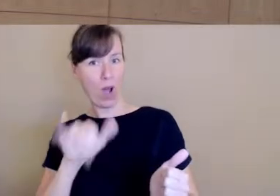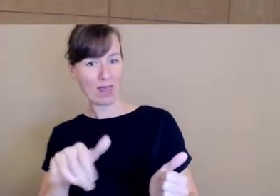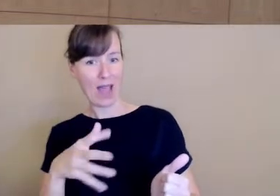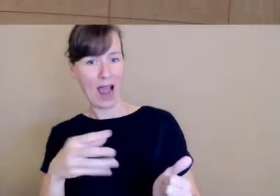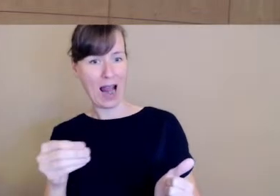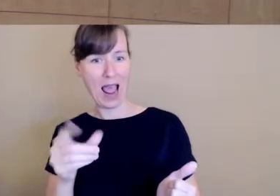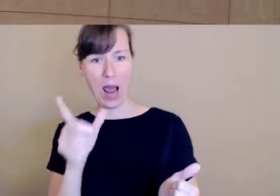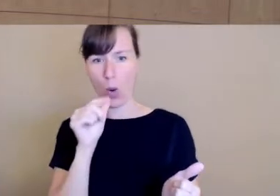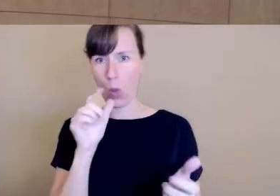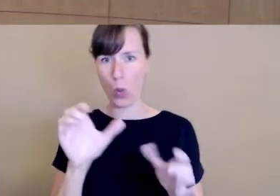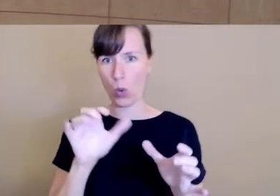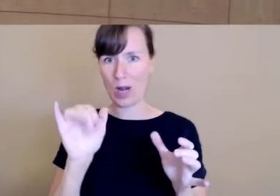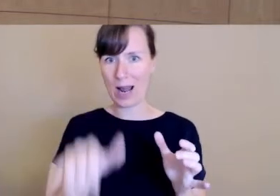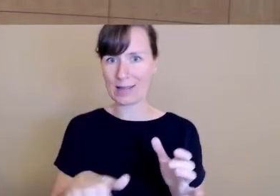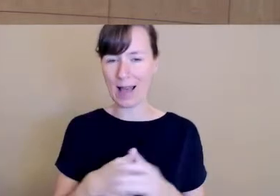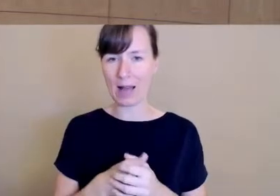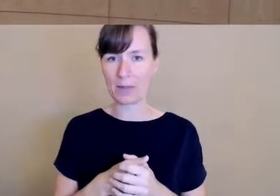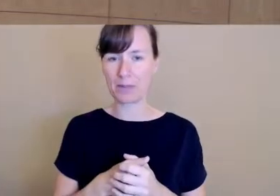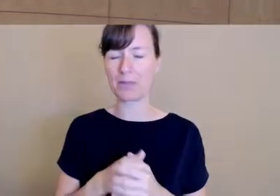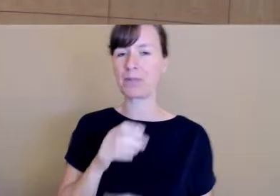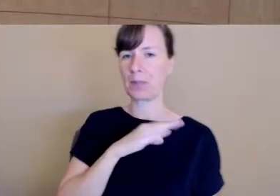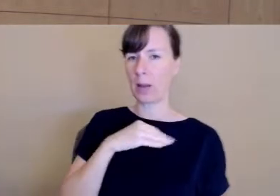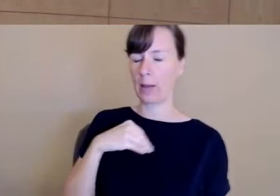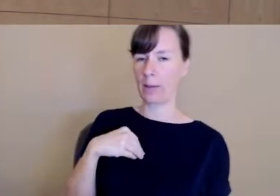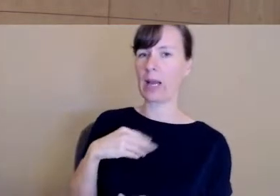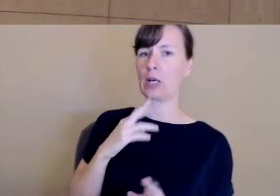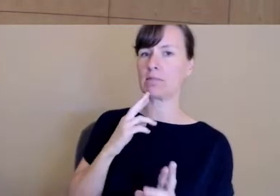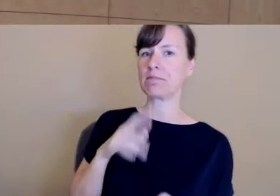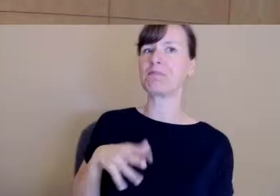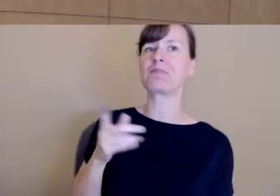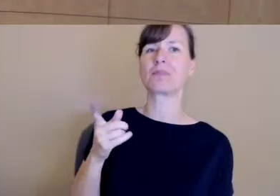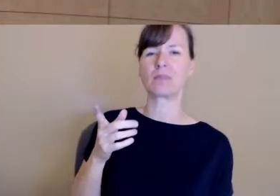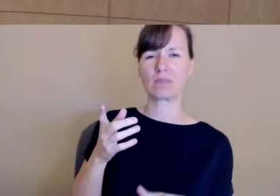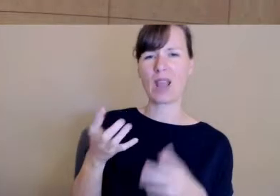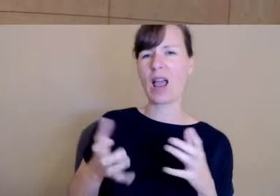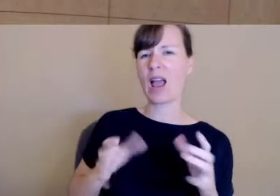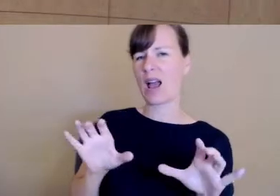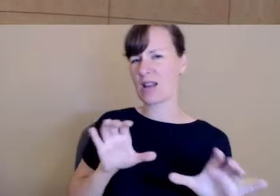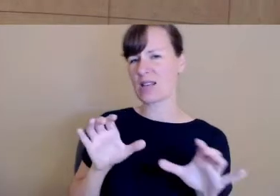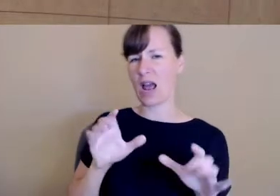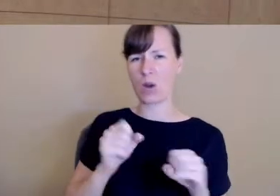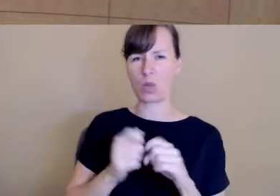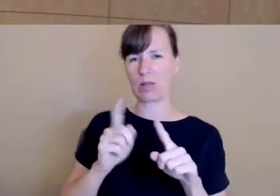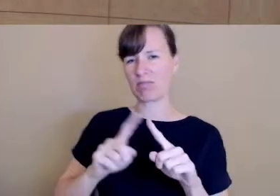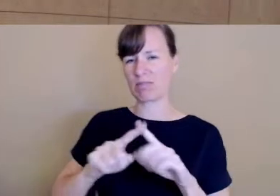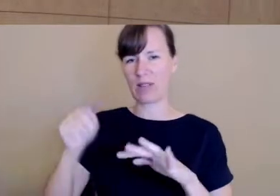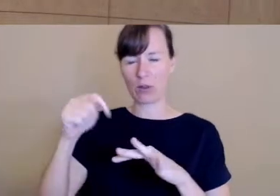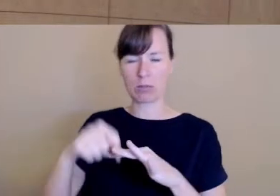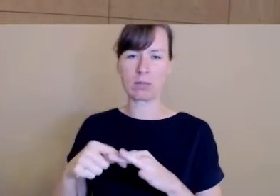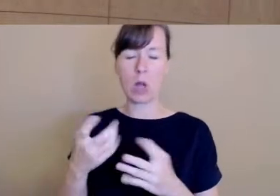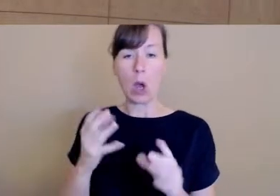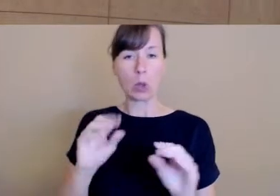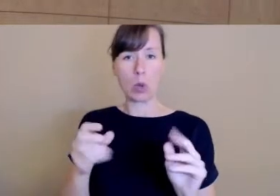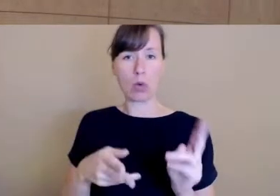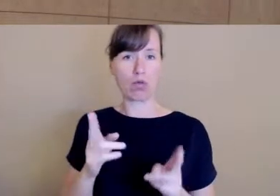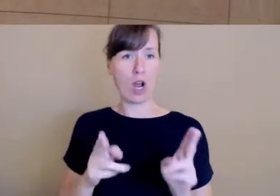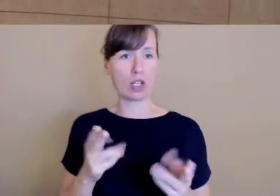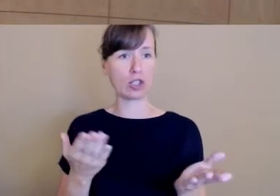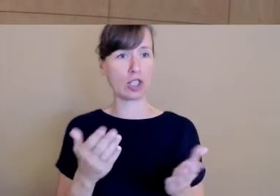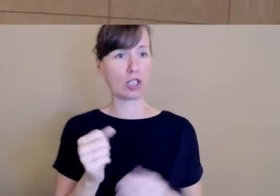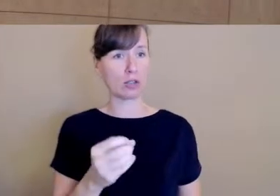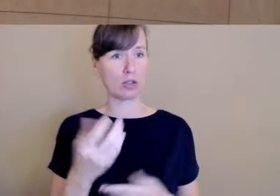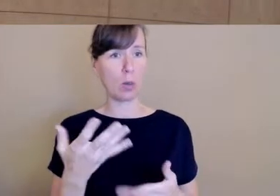So I will say it's probably done with varying depth. We will certainly do, we'll ask, we're in no rush here, so I will ask the